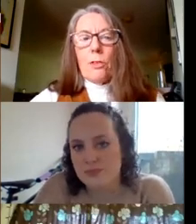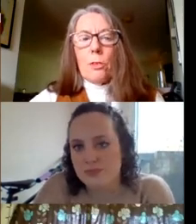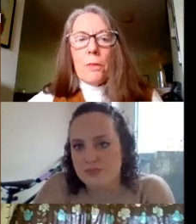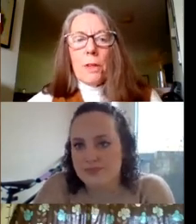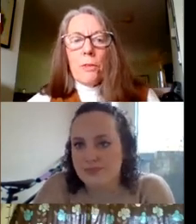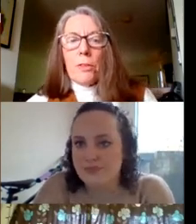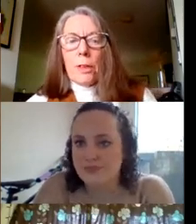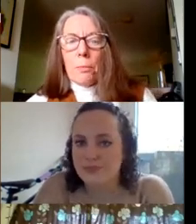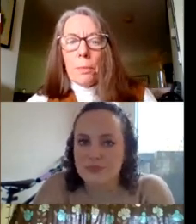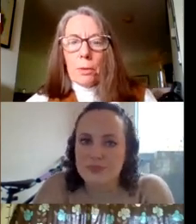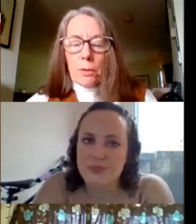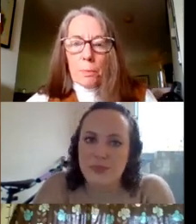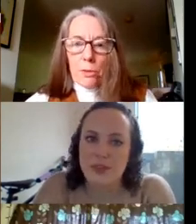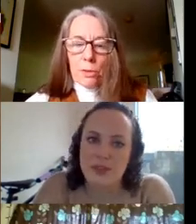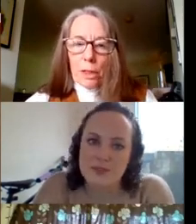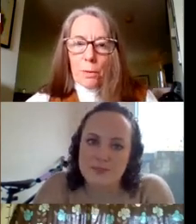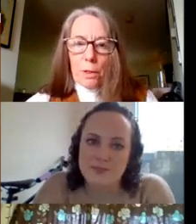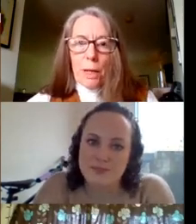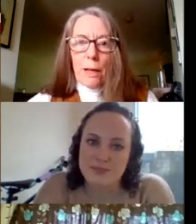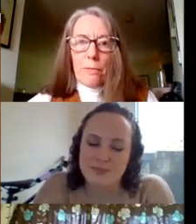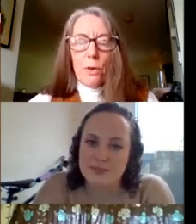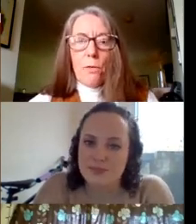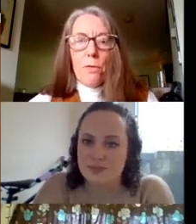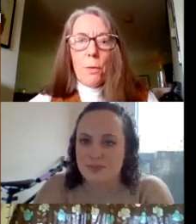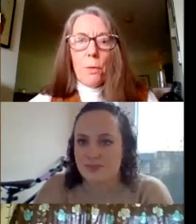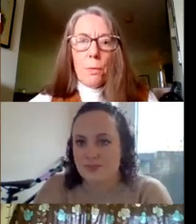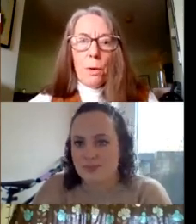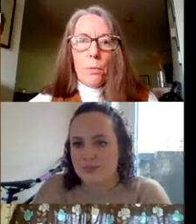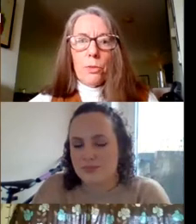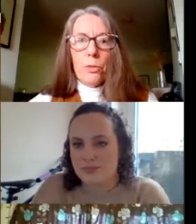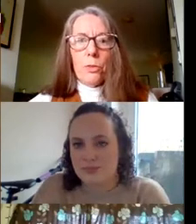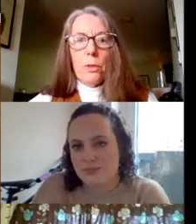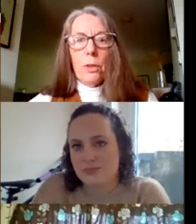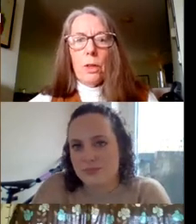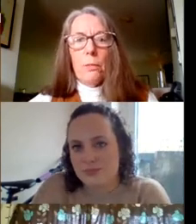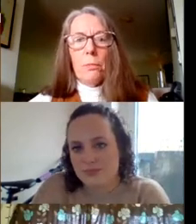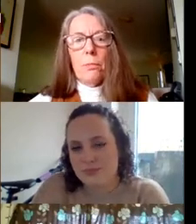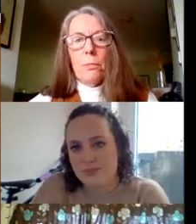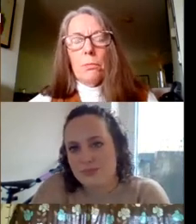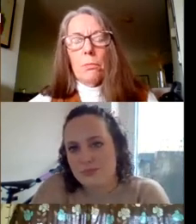And then some of the other samples of patient artwork we have come from what was